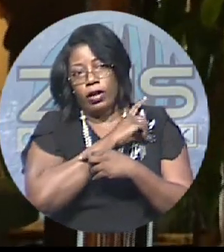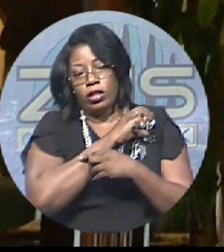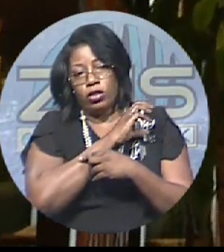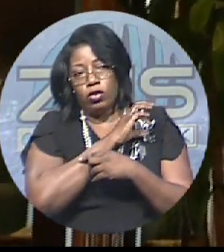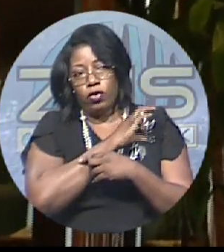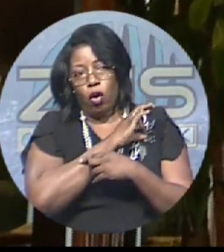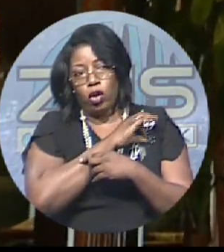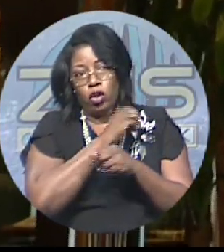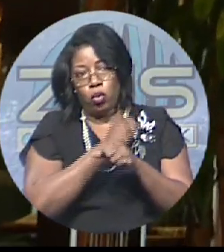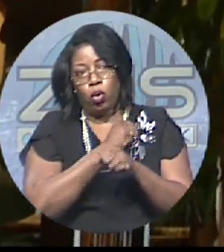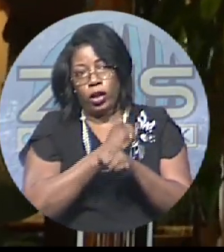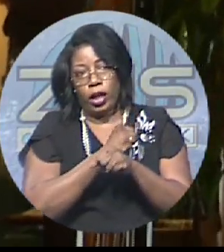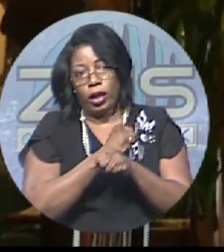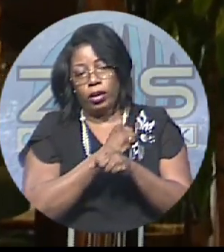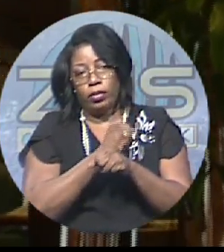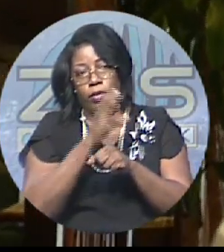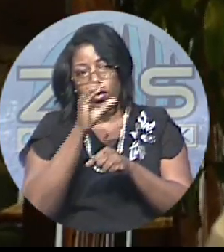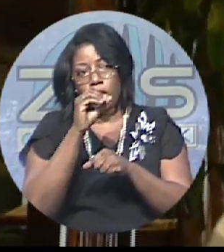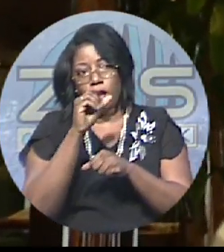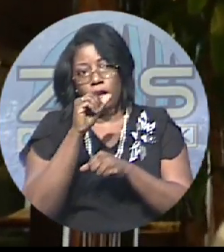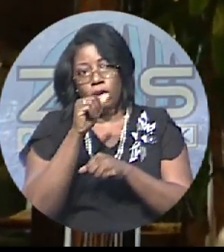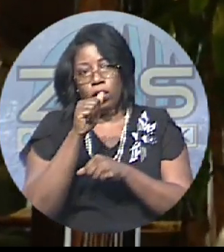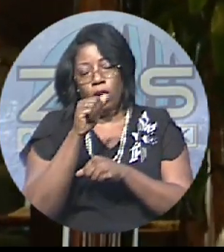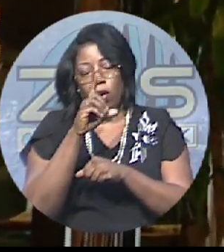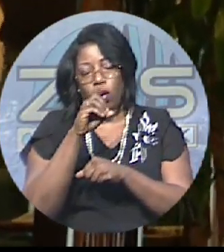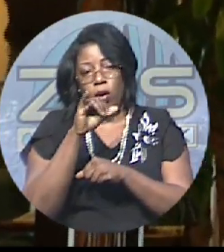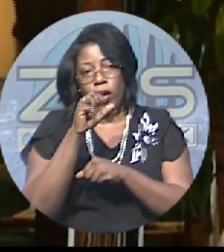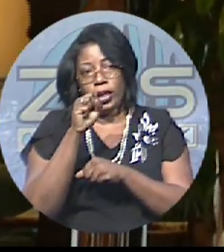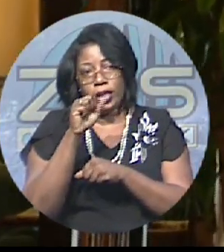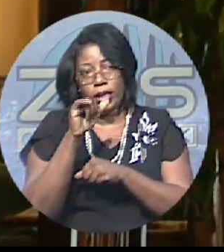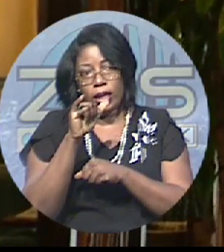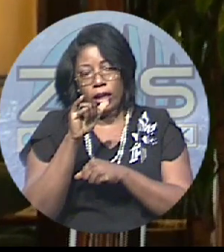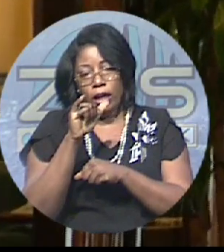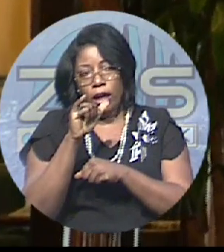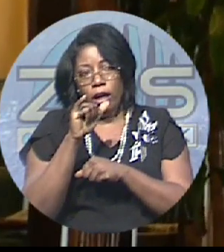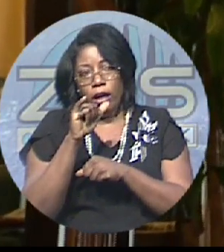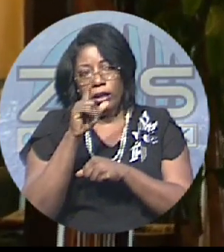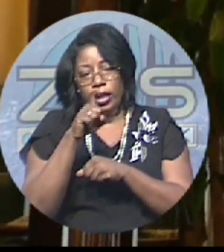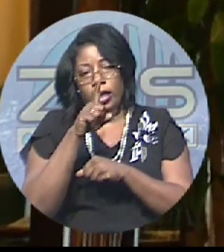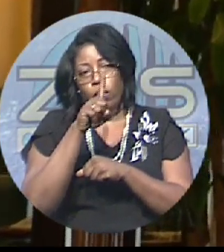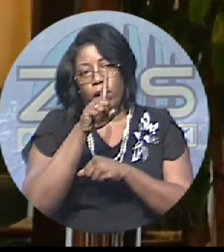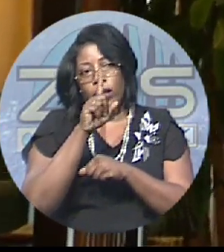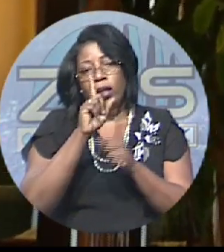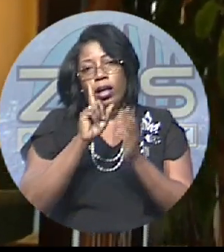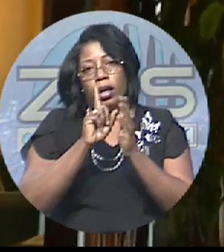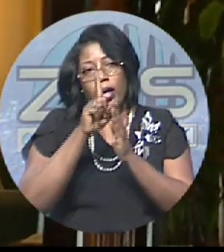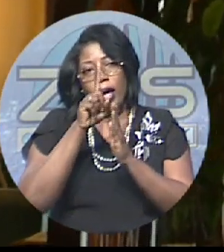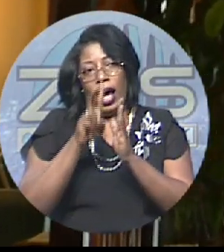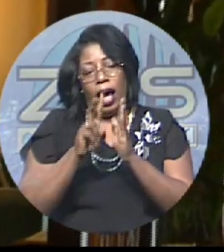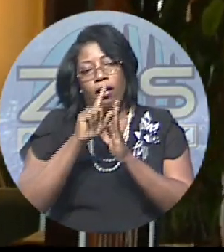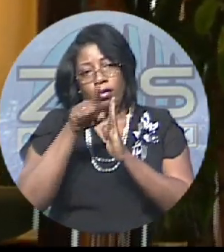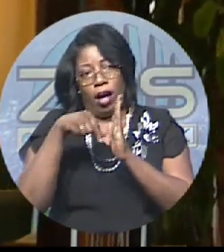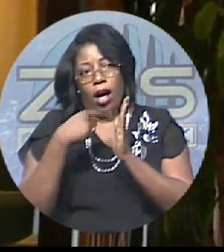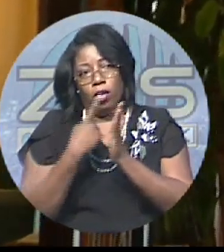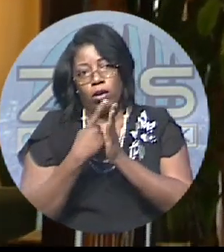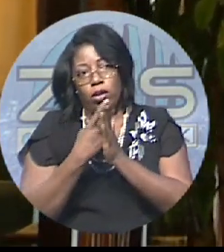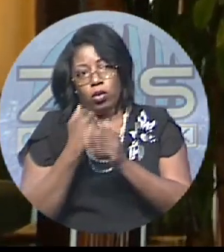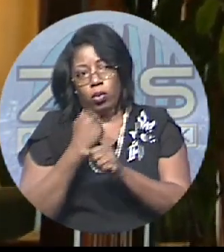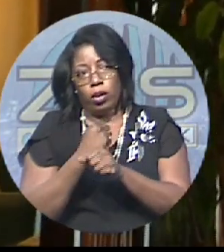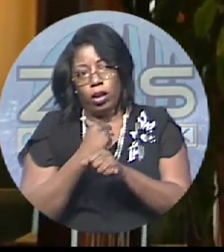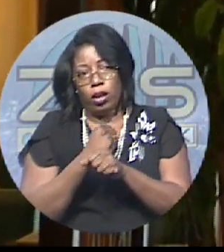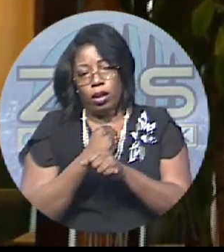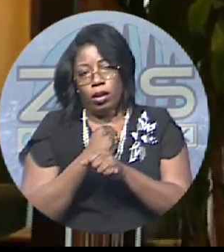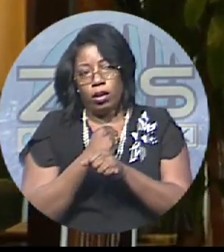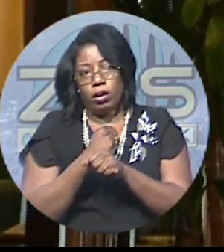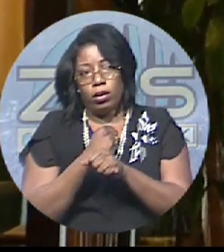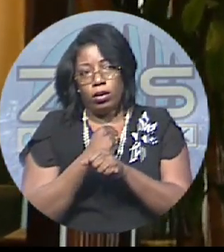who's working at Odyssey coordinating with us presented that need to us, and within an hour and a half we had them on their way to Rumkey with the tarps and the supplies that